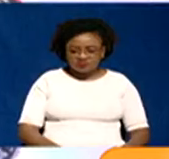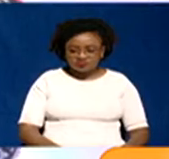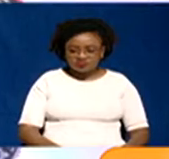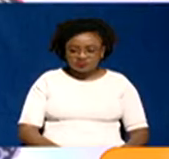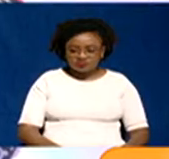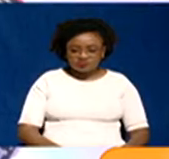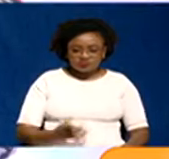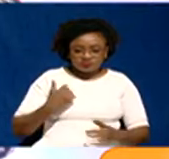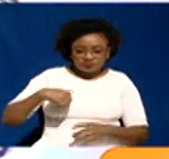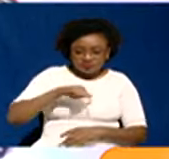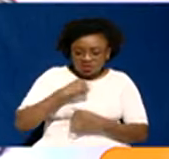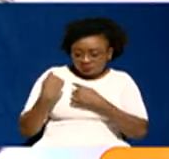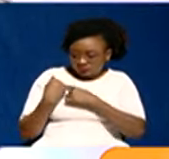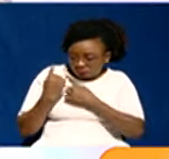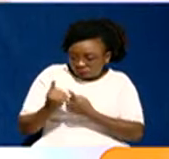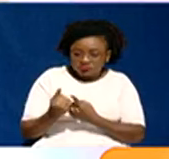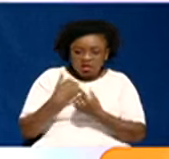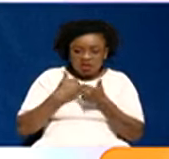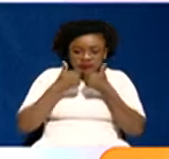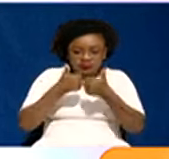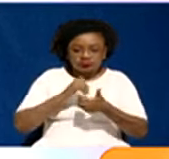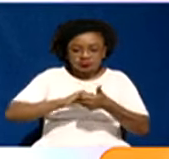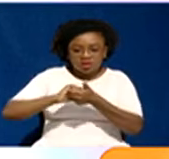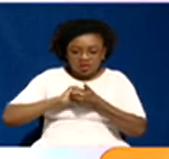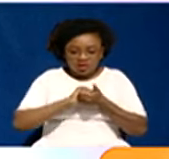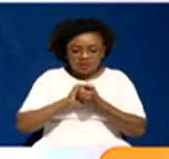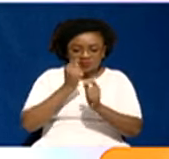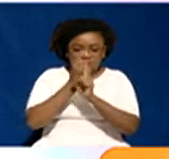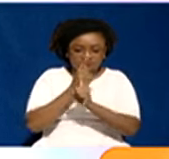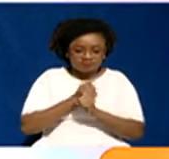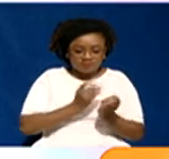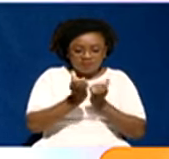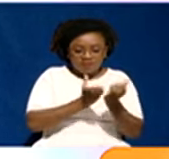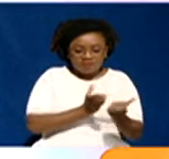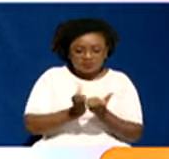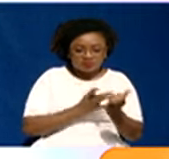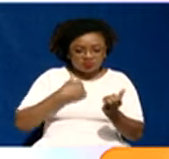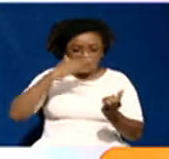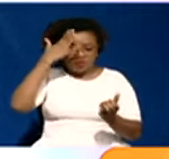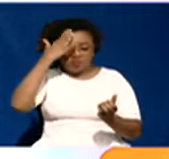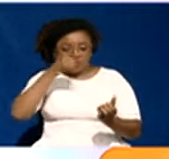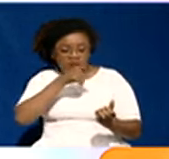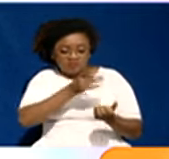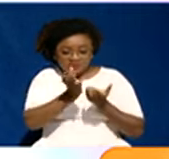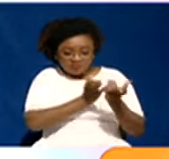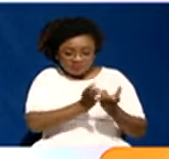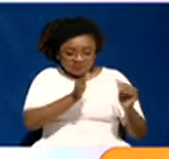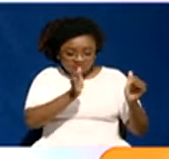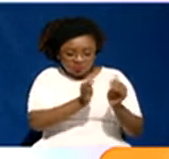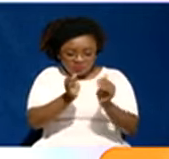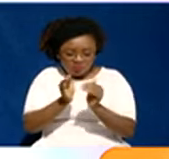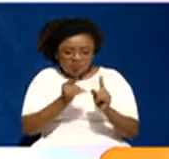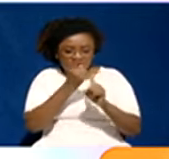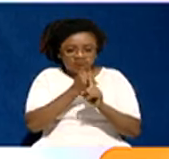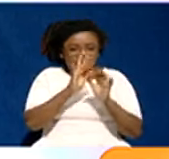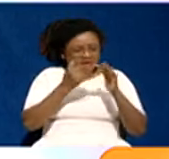We've had really some optimal engagement of SMEs, and we know that SMEs play a critical role, and I want